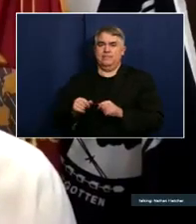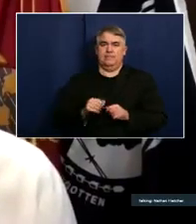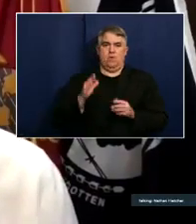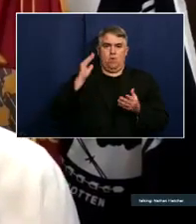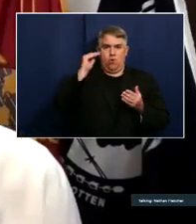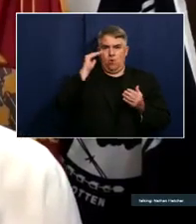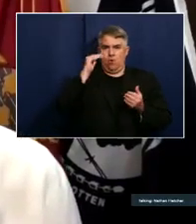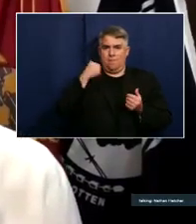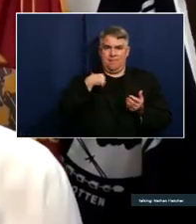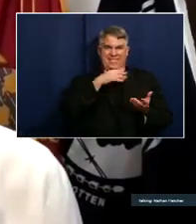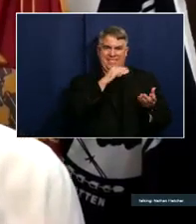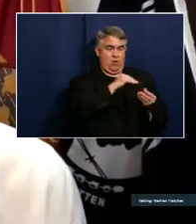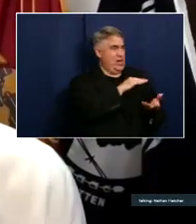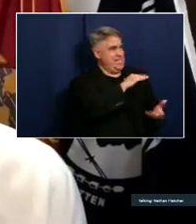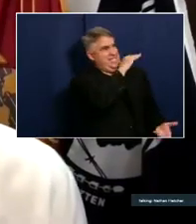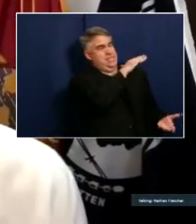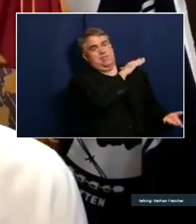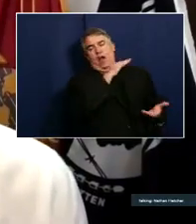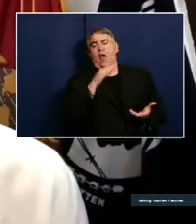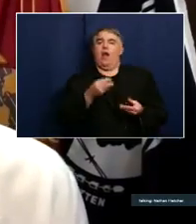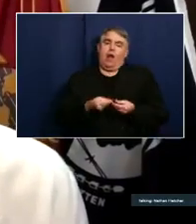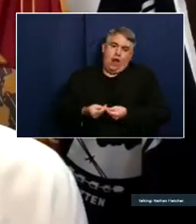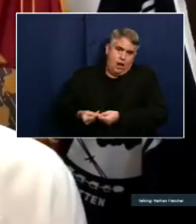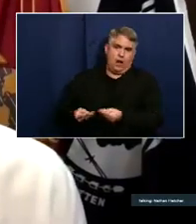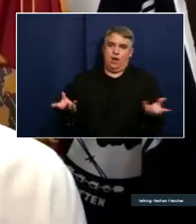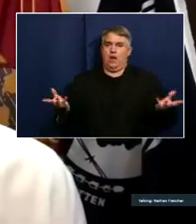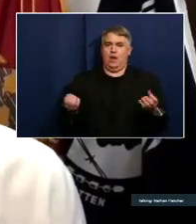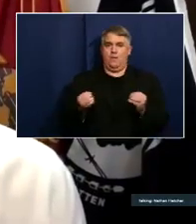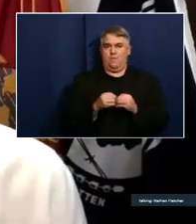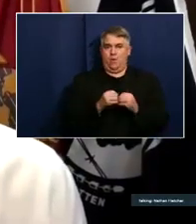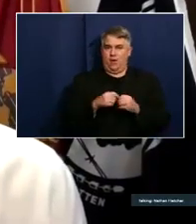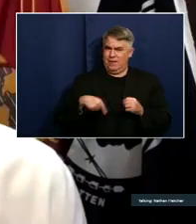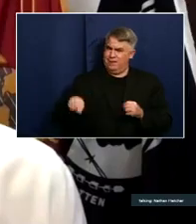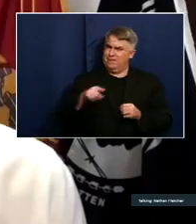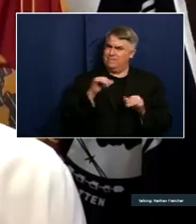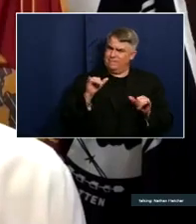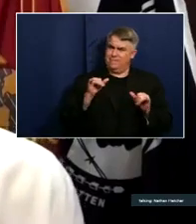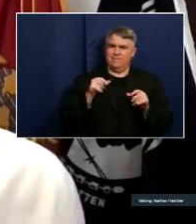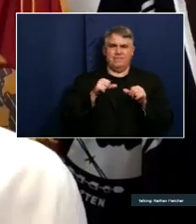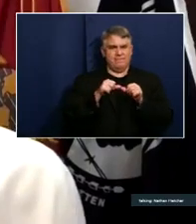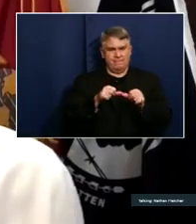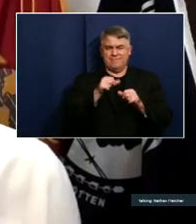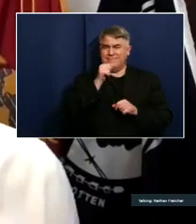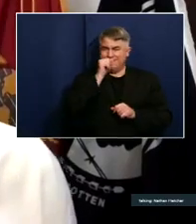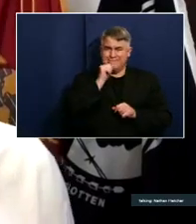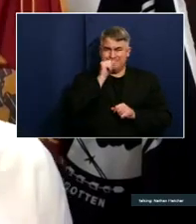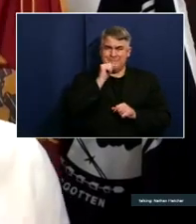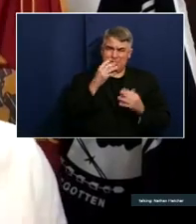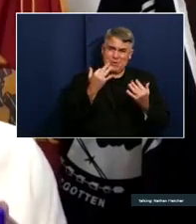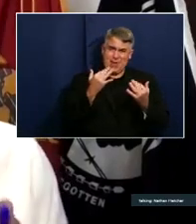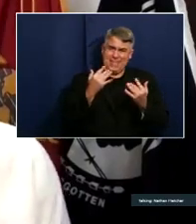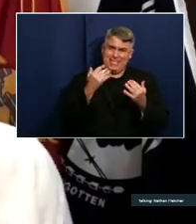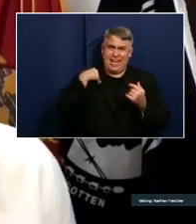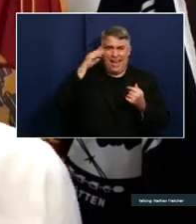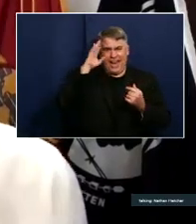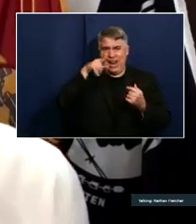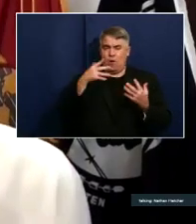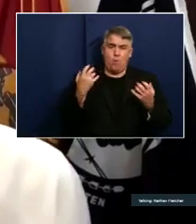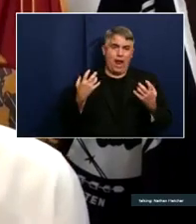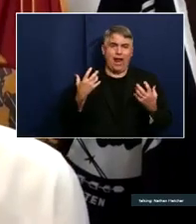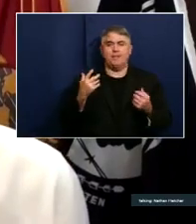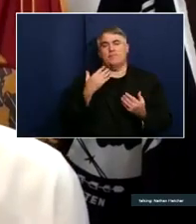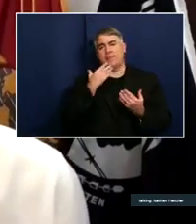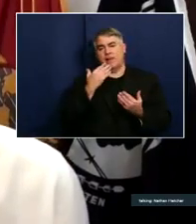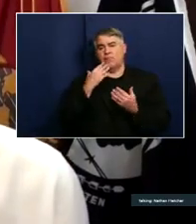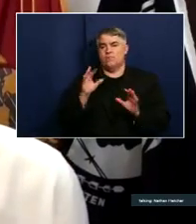well. So we just encourage everyone out there, again, stay patient. We know folks want it right away. We appreciate that. We're doing everything we